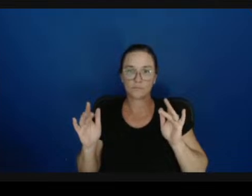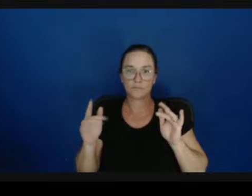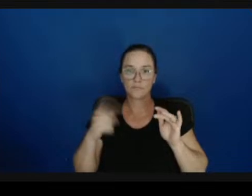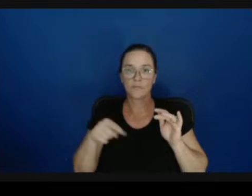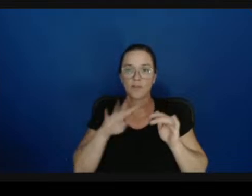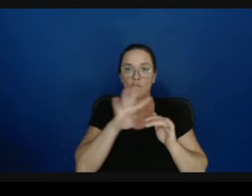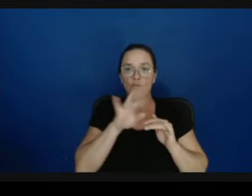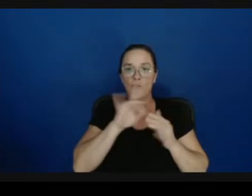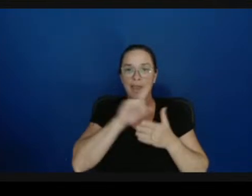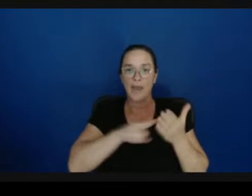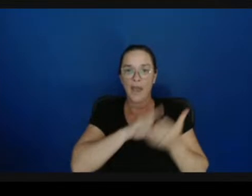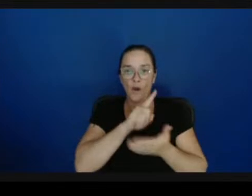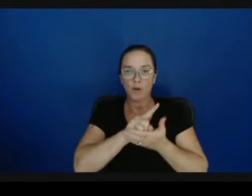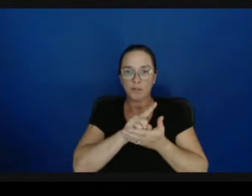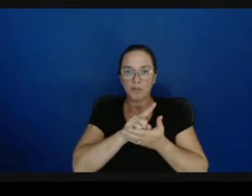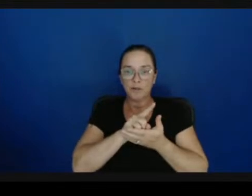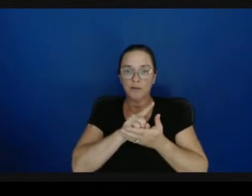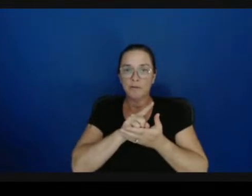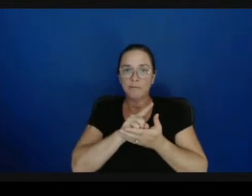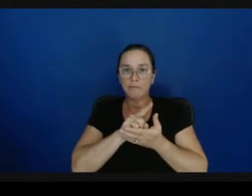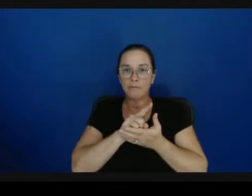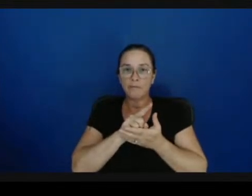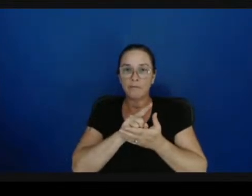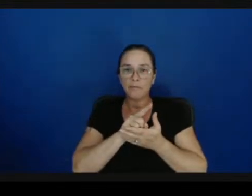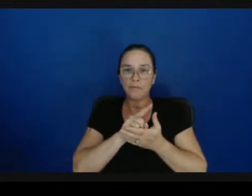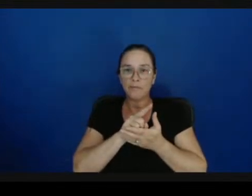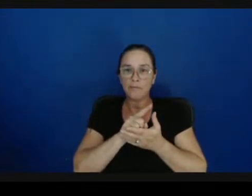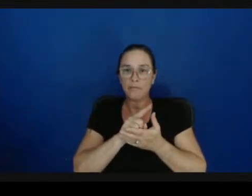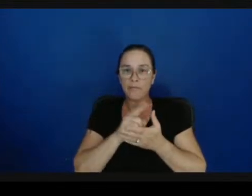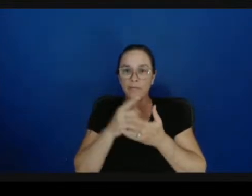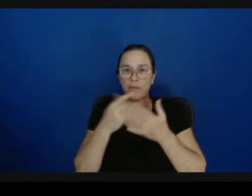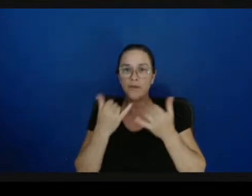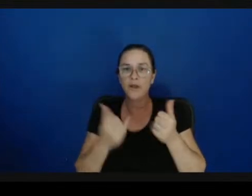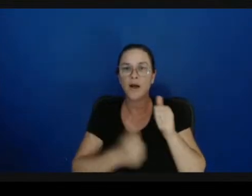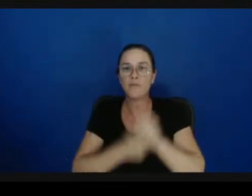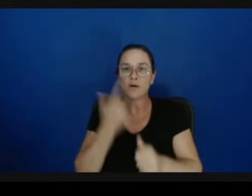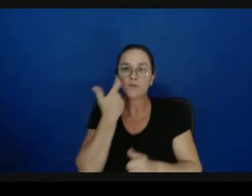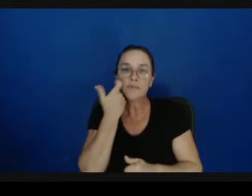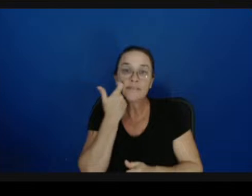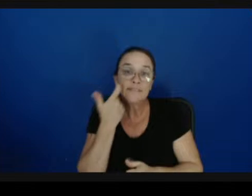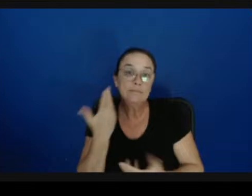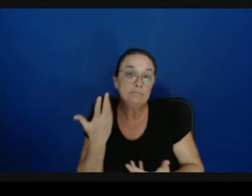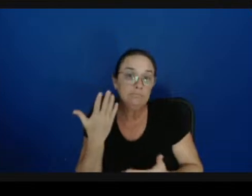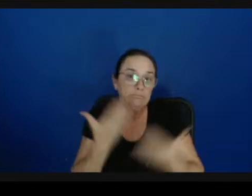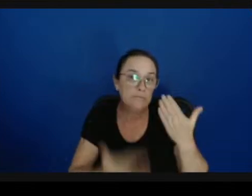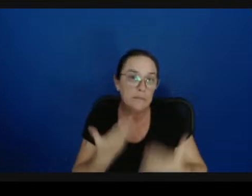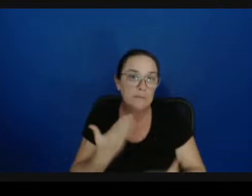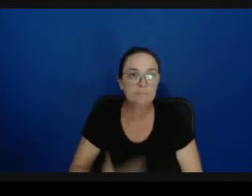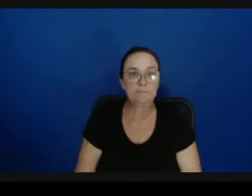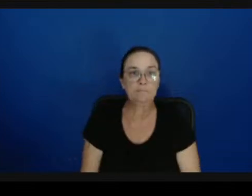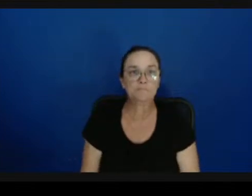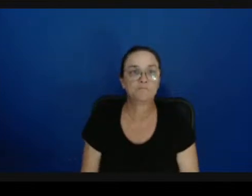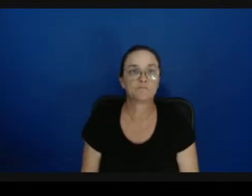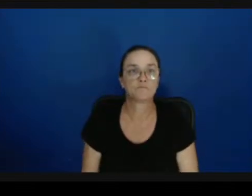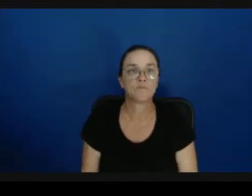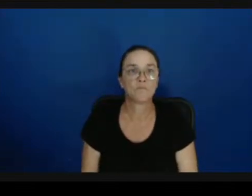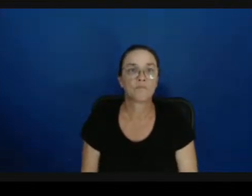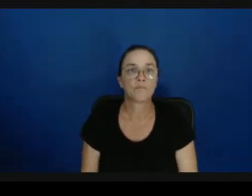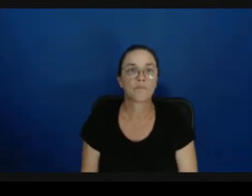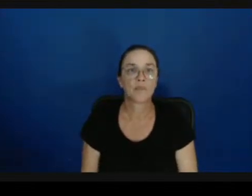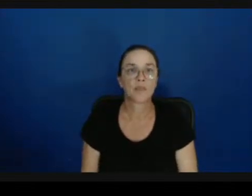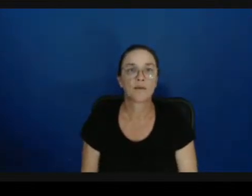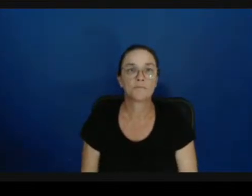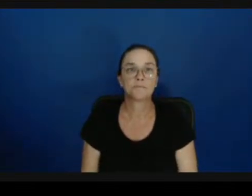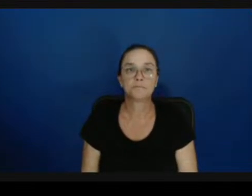plots, so I'll come into the most recent one, maybe. Come on.